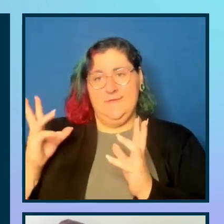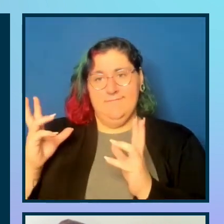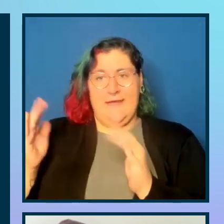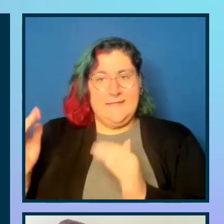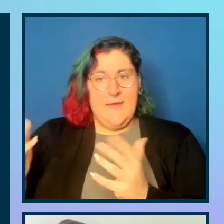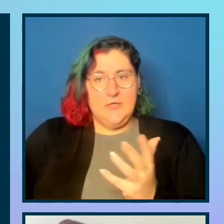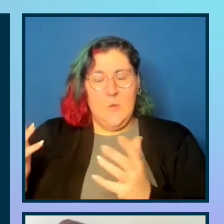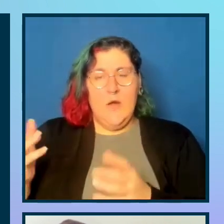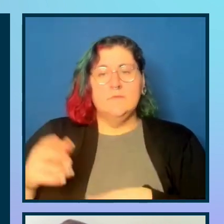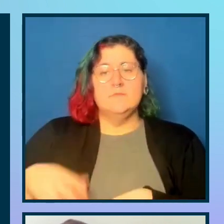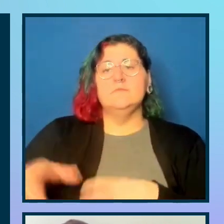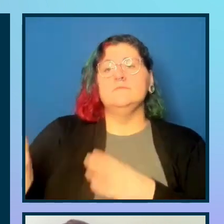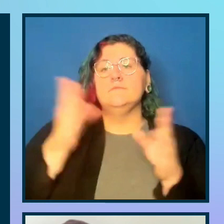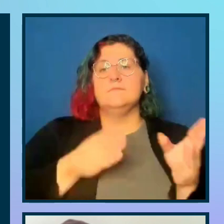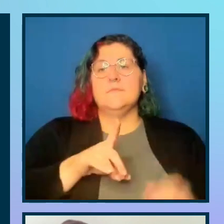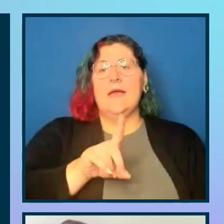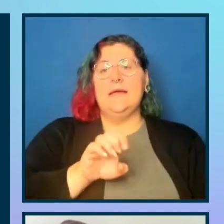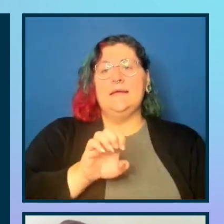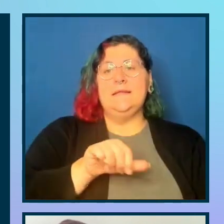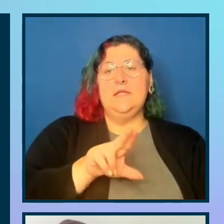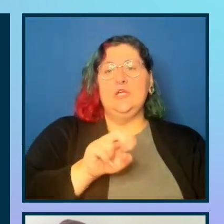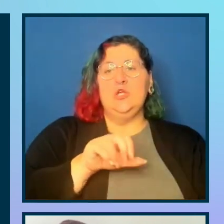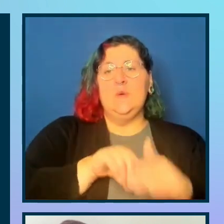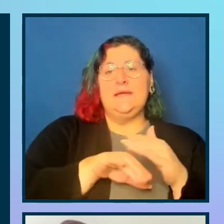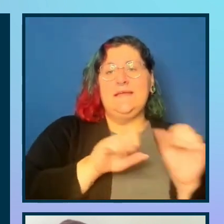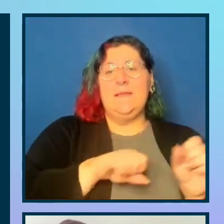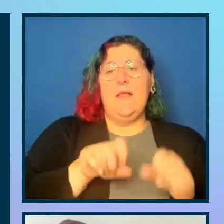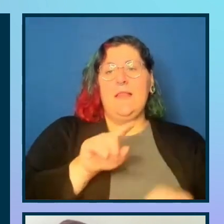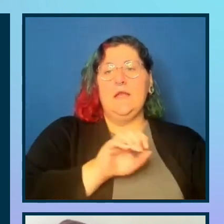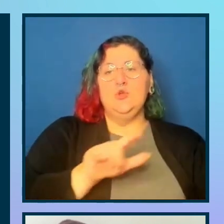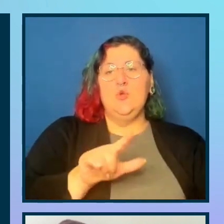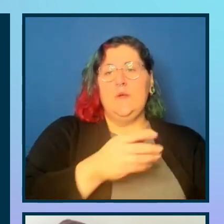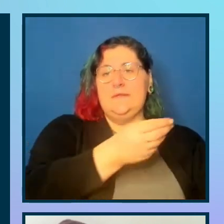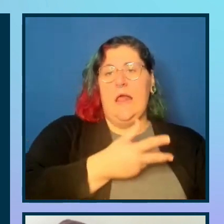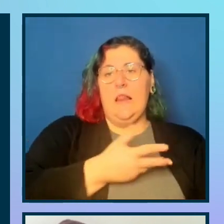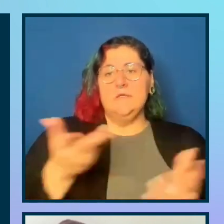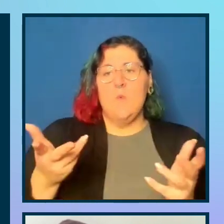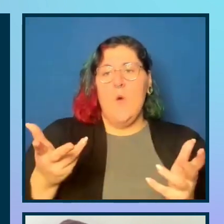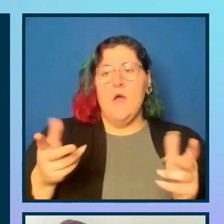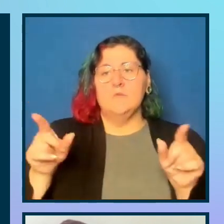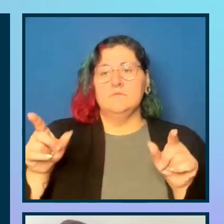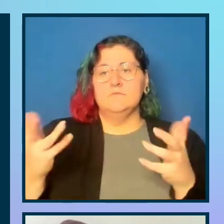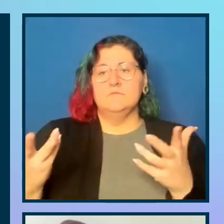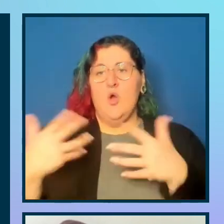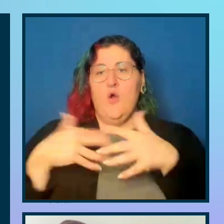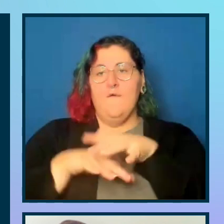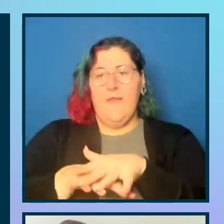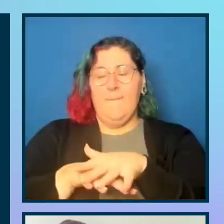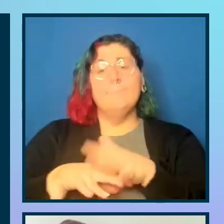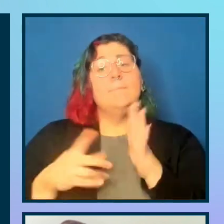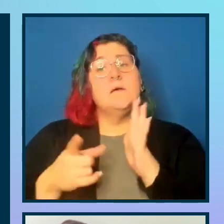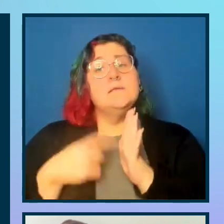what the DQ accessibility tools will tell us. So this is really important to understand that sometimes you might run